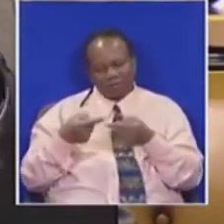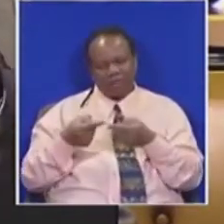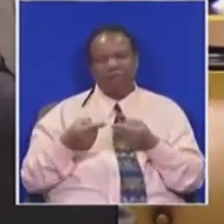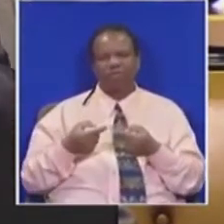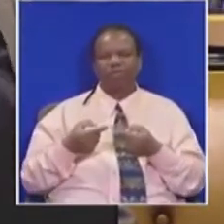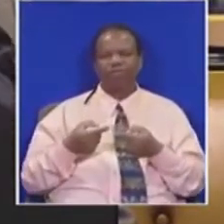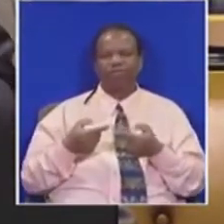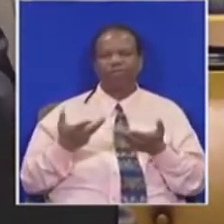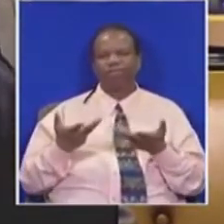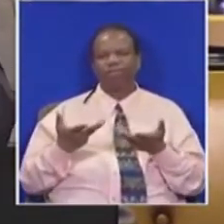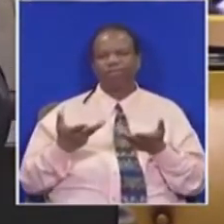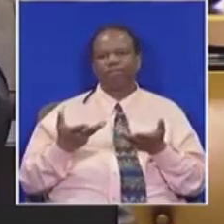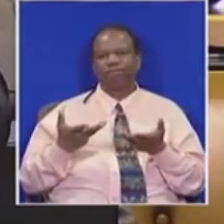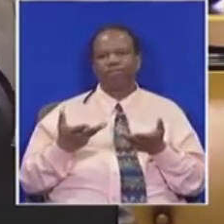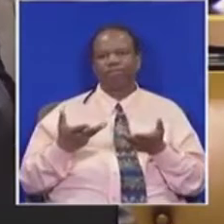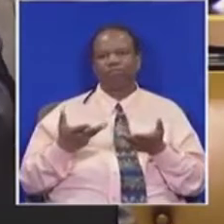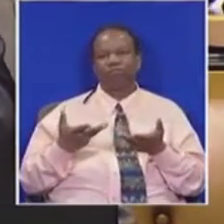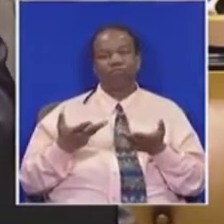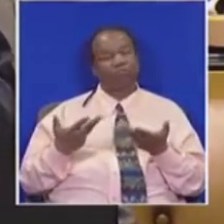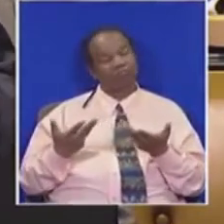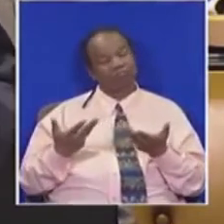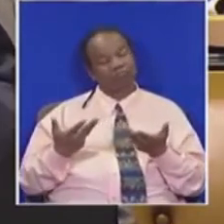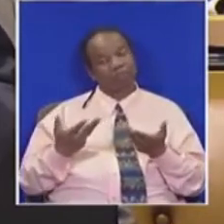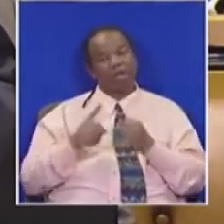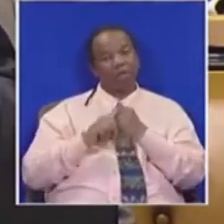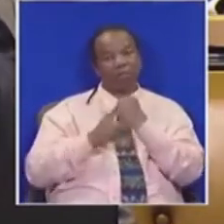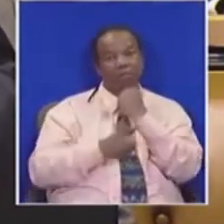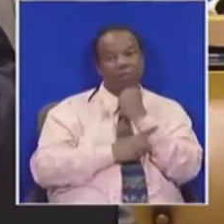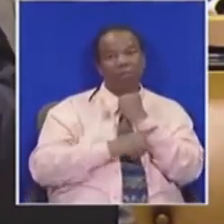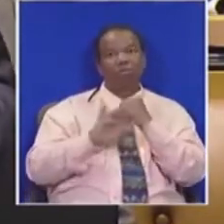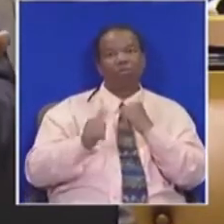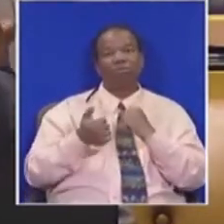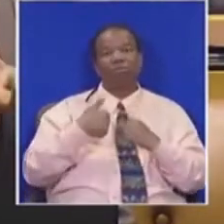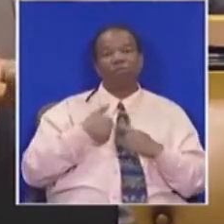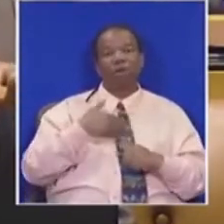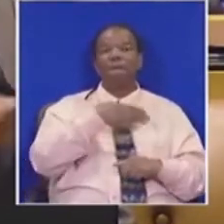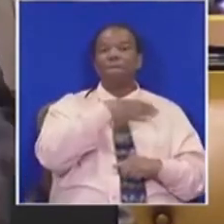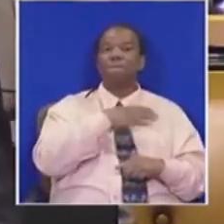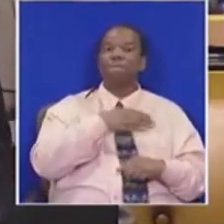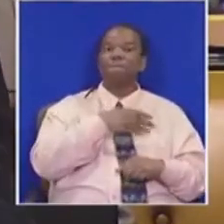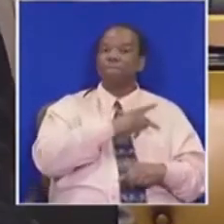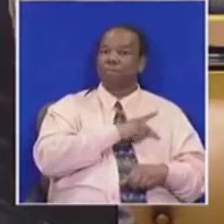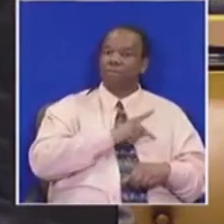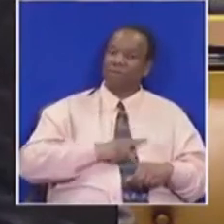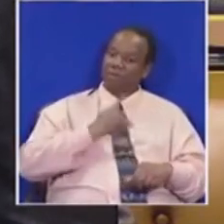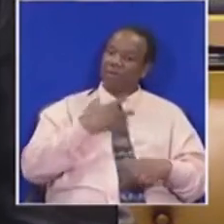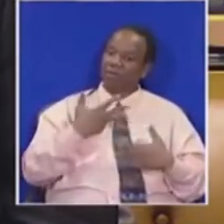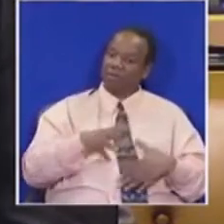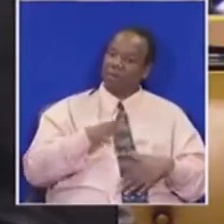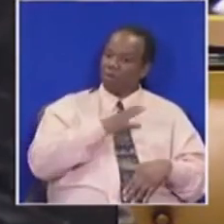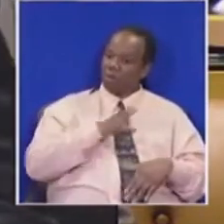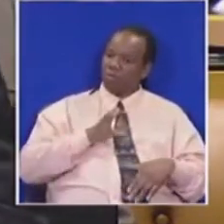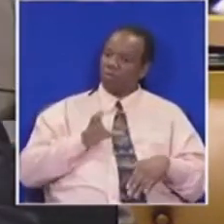debate. And in the end, I take comfort from the fact that the president has said he's going to appoint a commission.